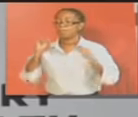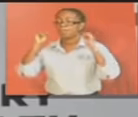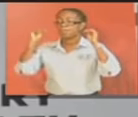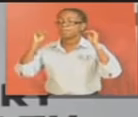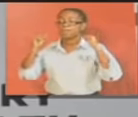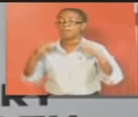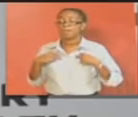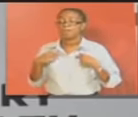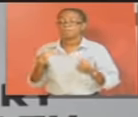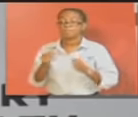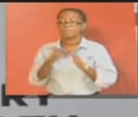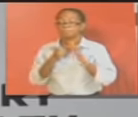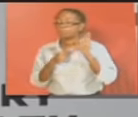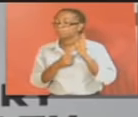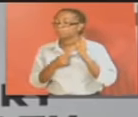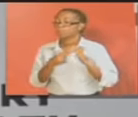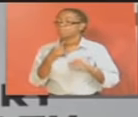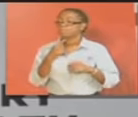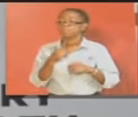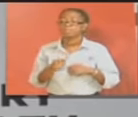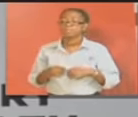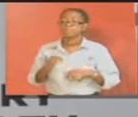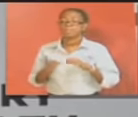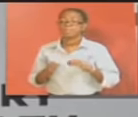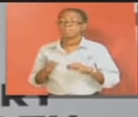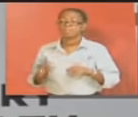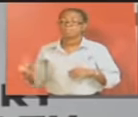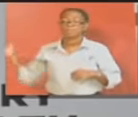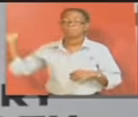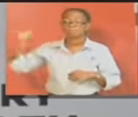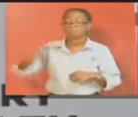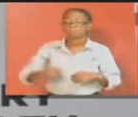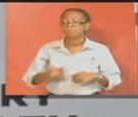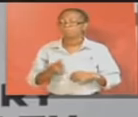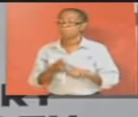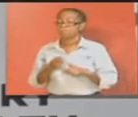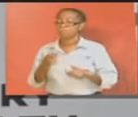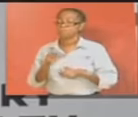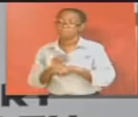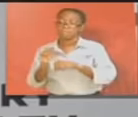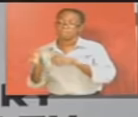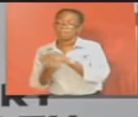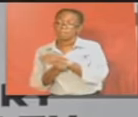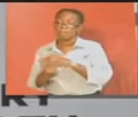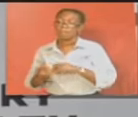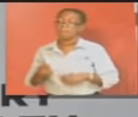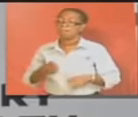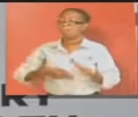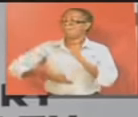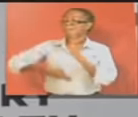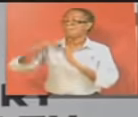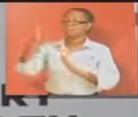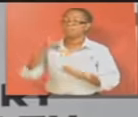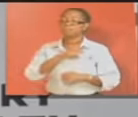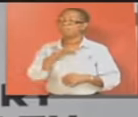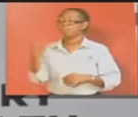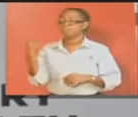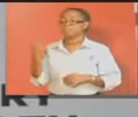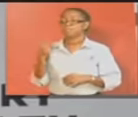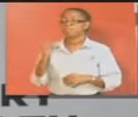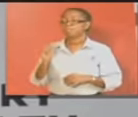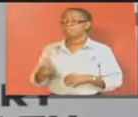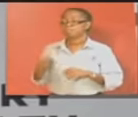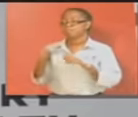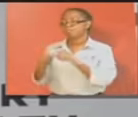and high-risk countries, of which Guyana is one, is that persons spend 7 days in state or state-supervised